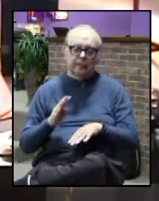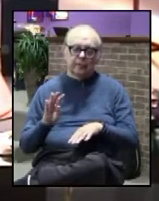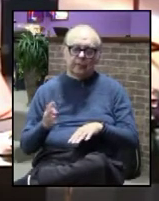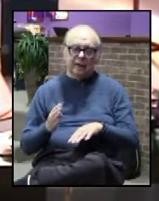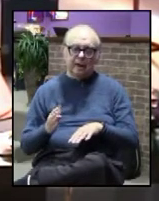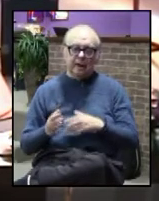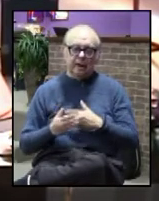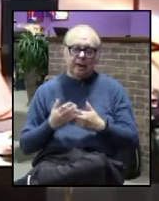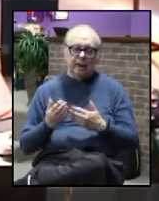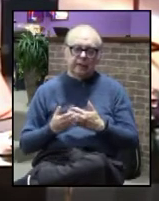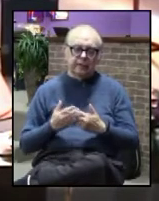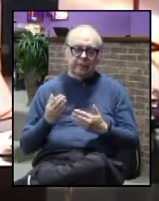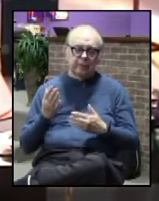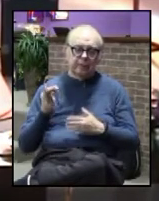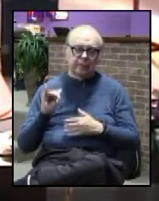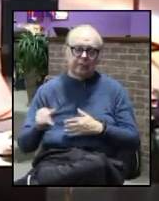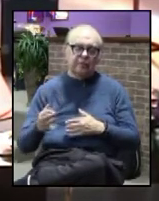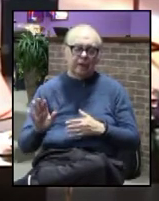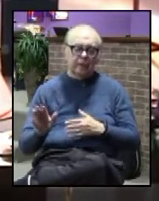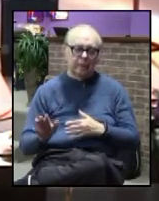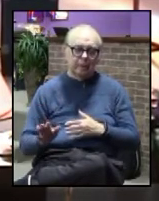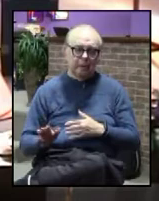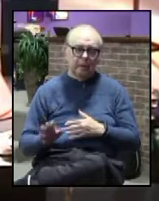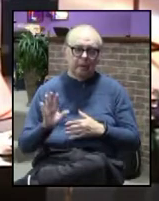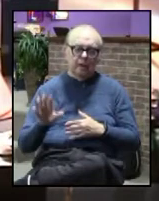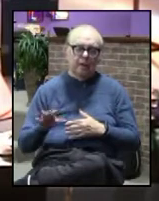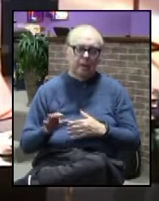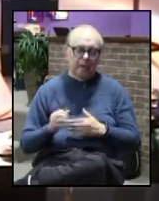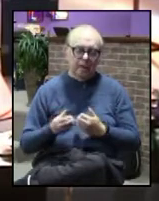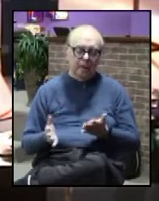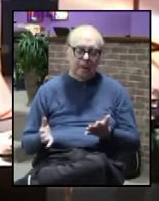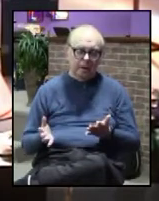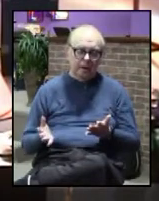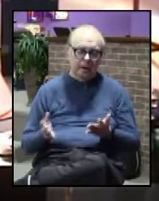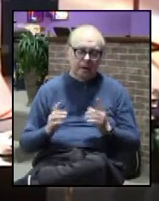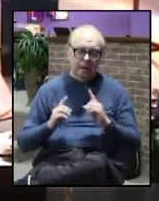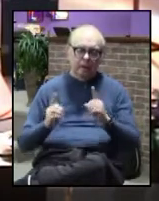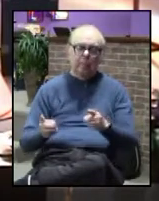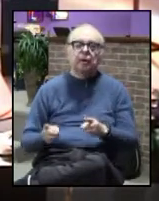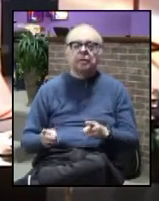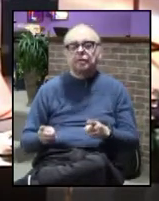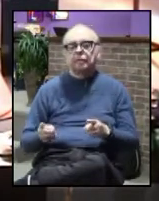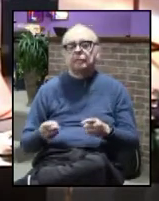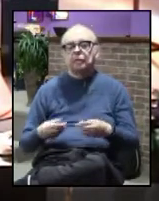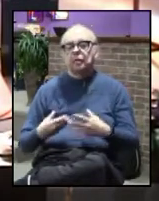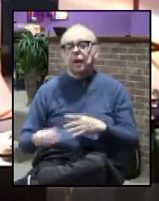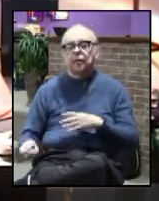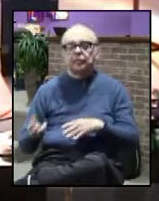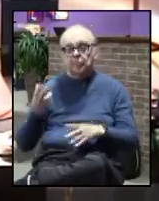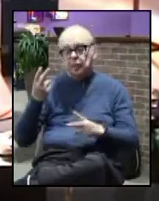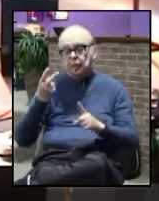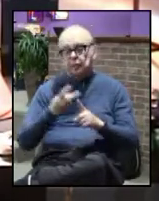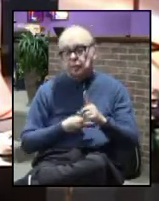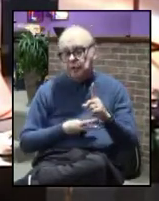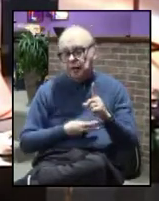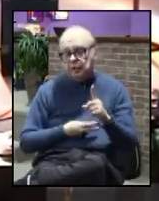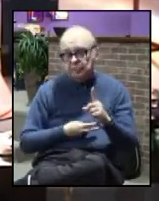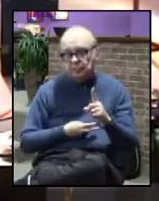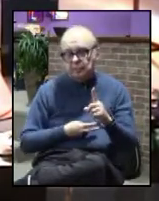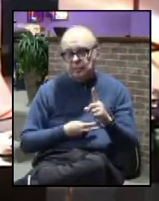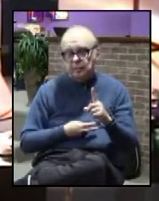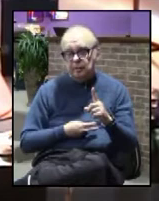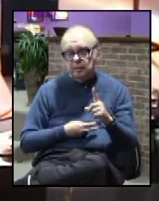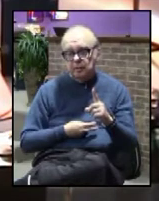service gets easier to stay. The fifth service gets easier to stay. Once you've been gone for about 2 months,